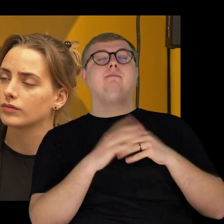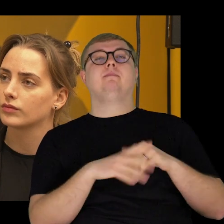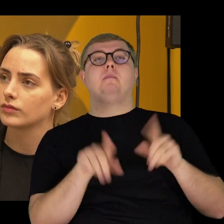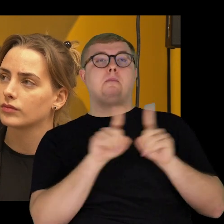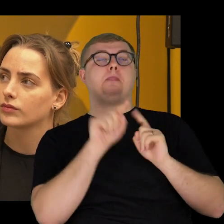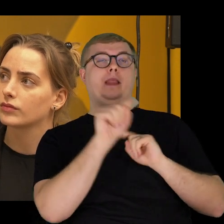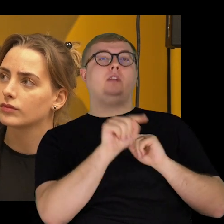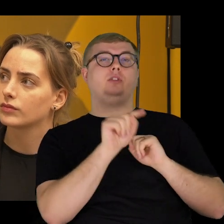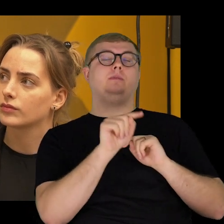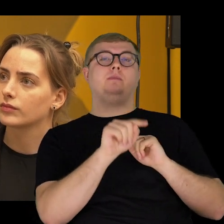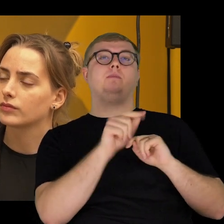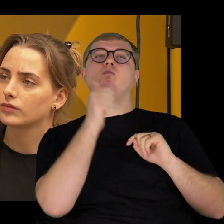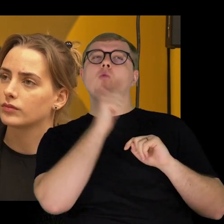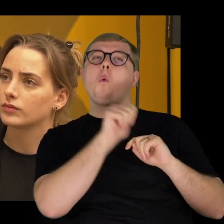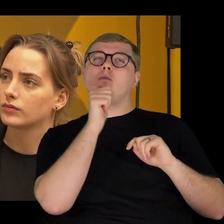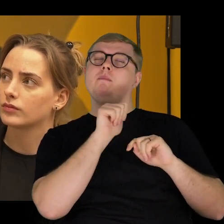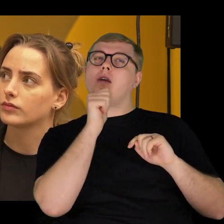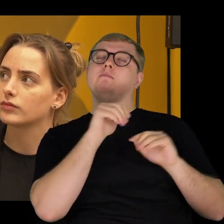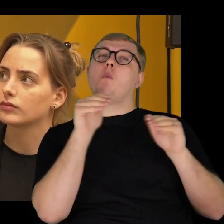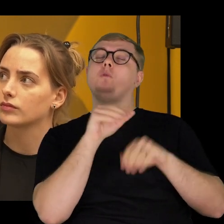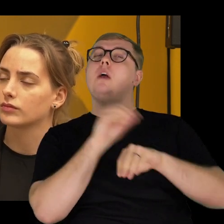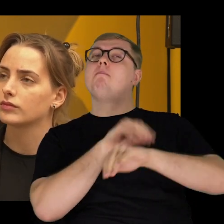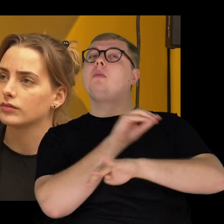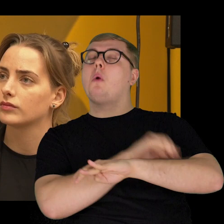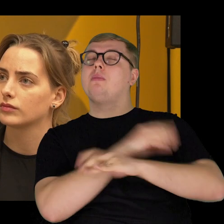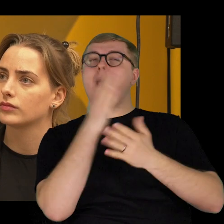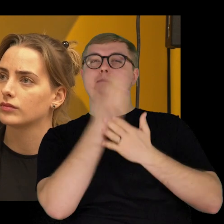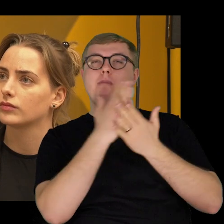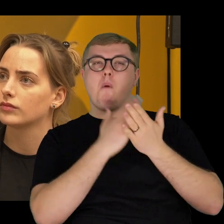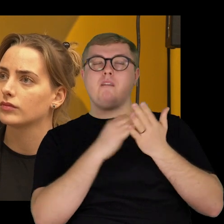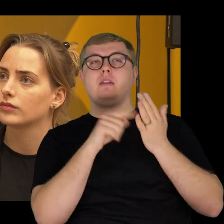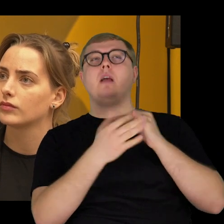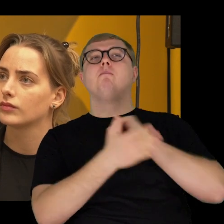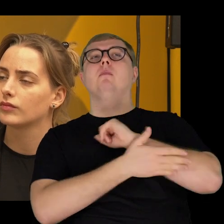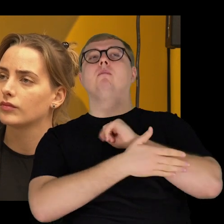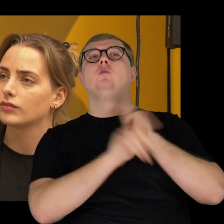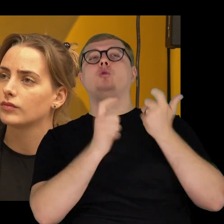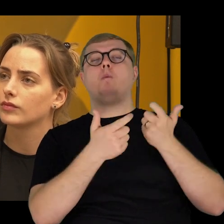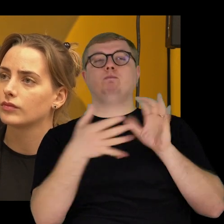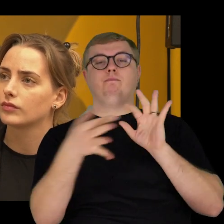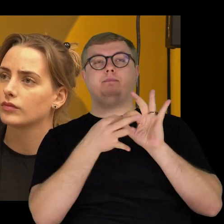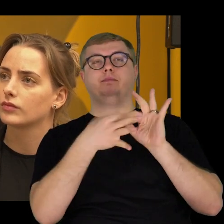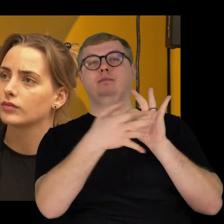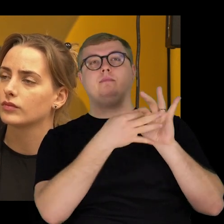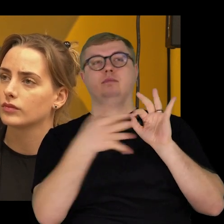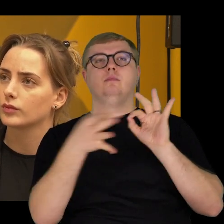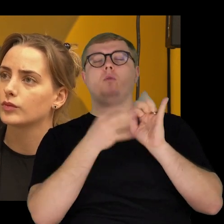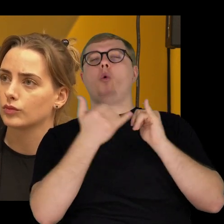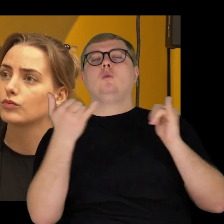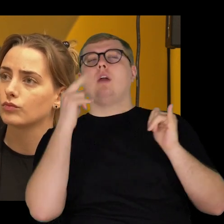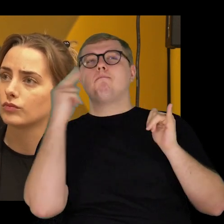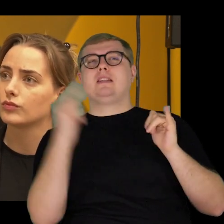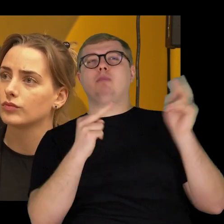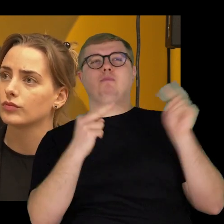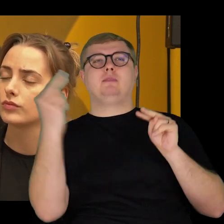it's trying through maybe the method of mapping is to bring into relation these different perspectives,